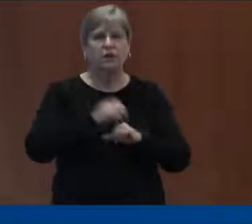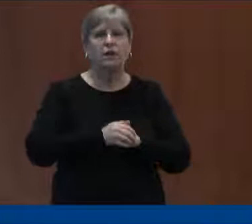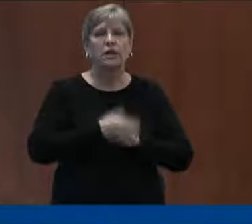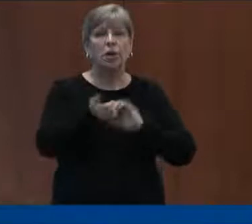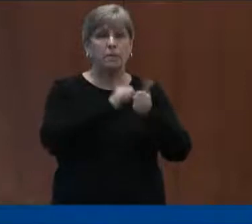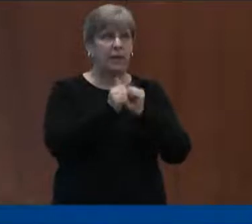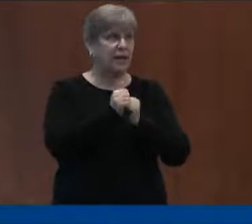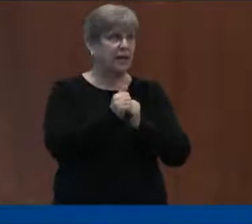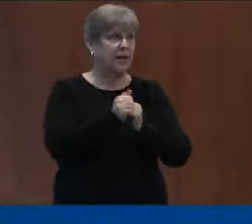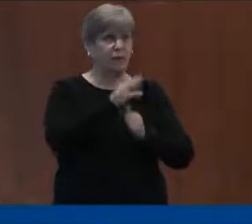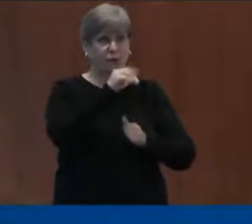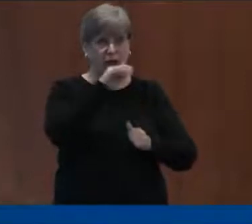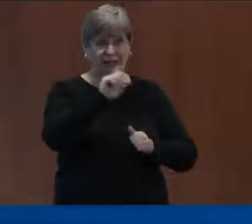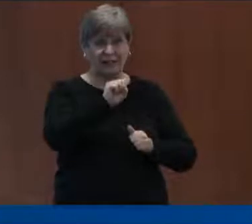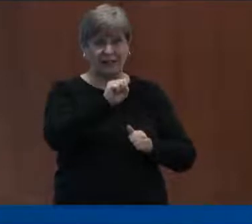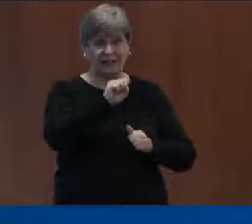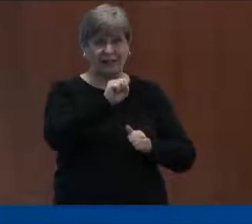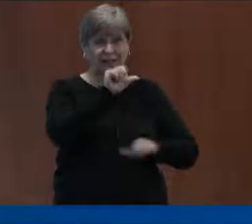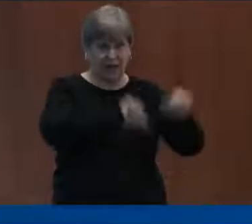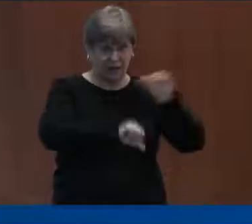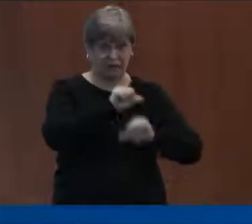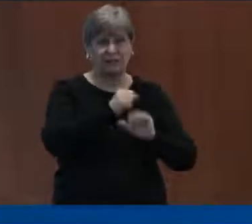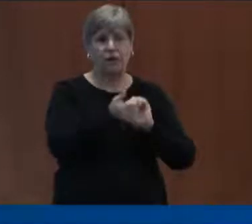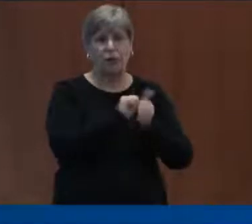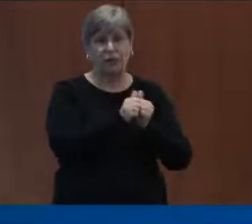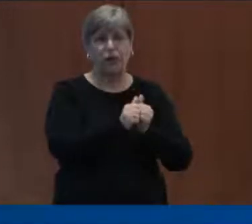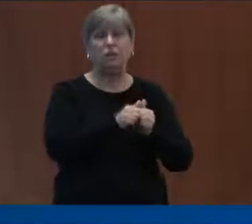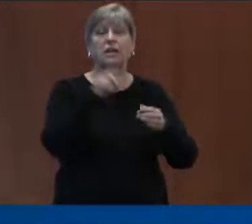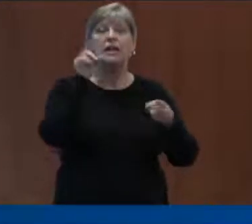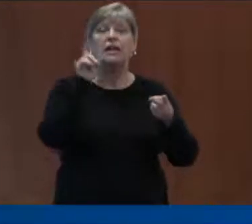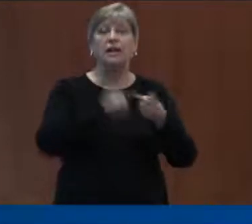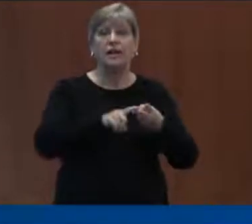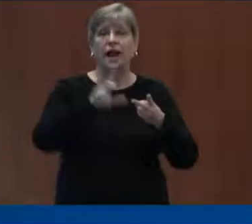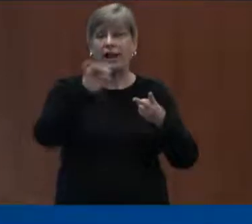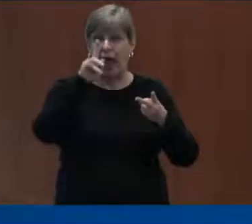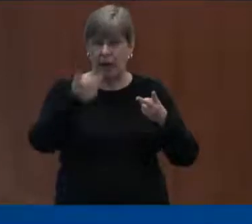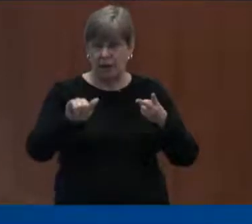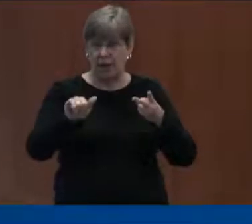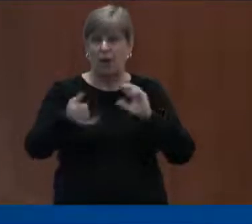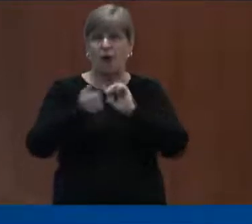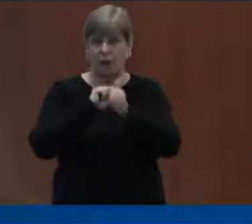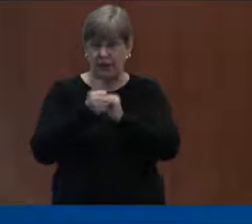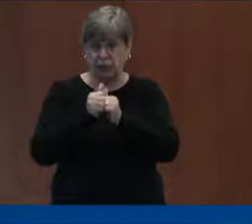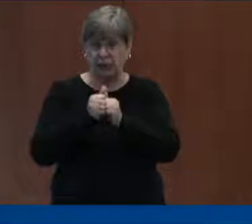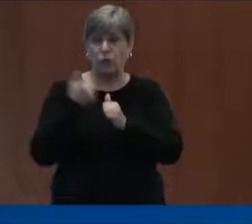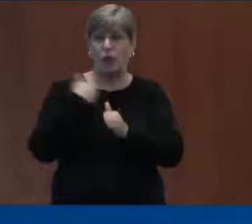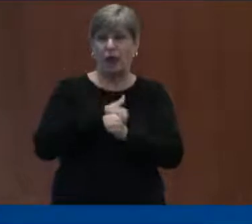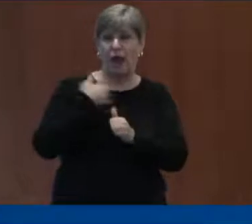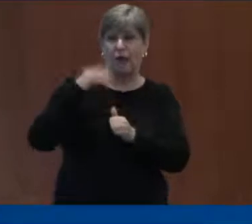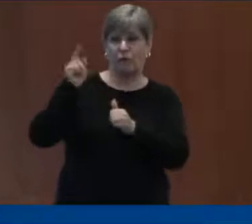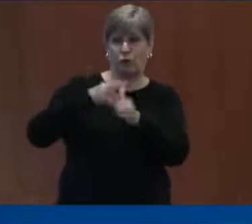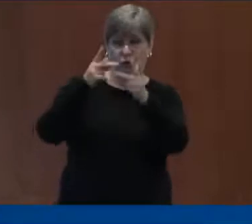in the forensic science competition. In the anatomy competition, we had